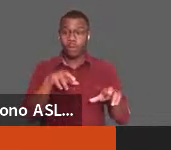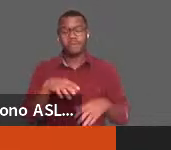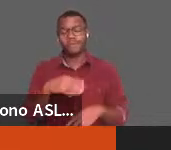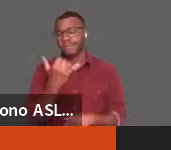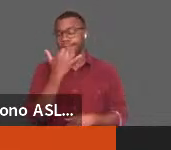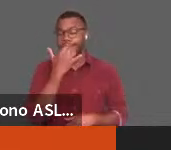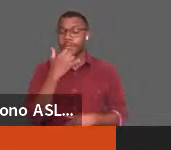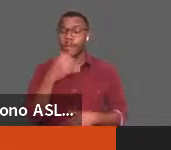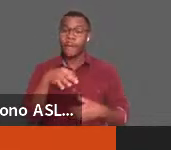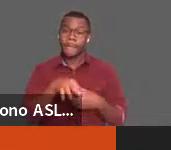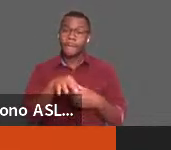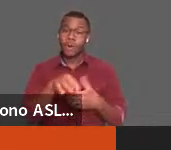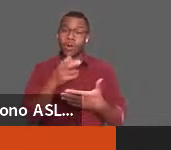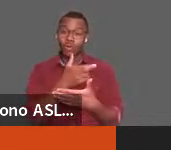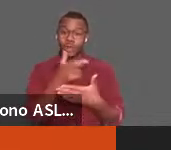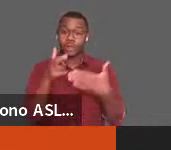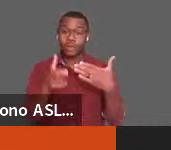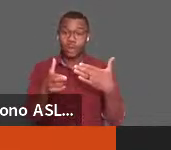to post the